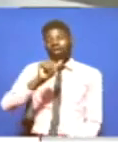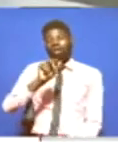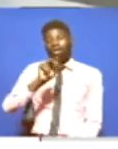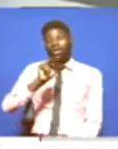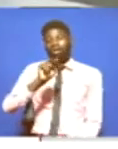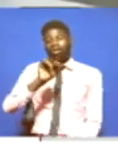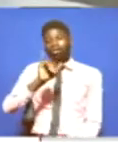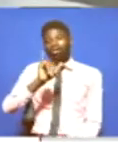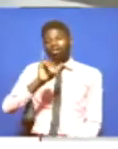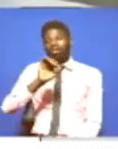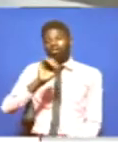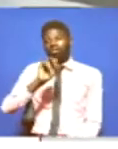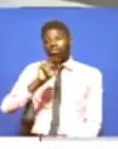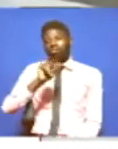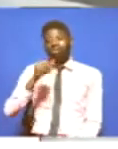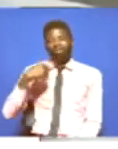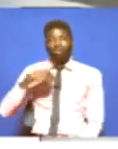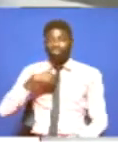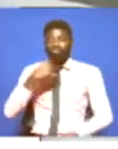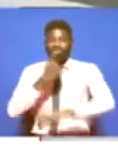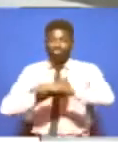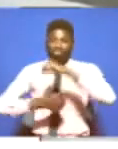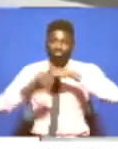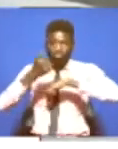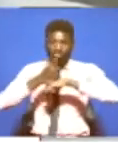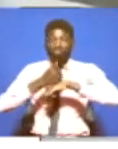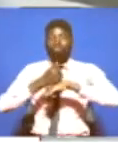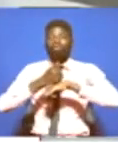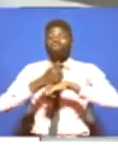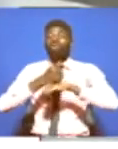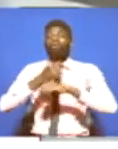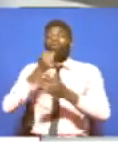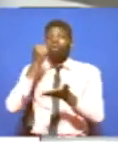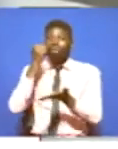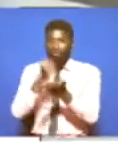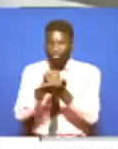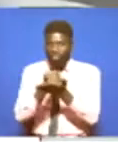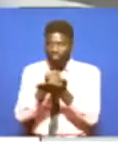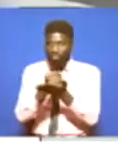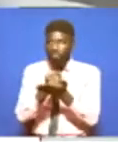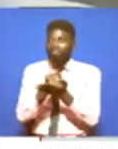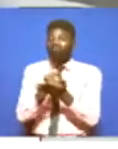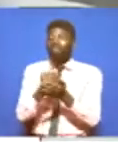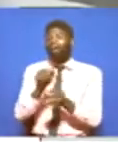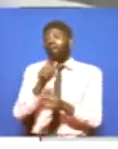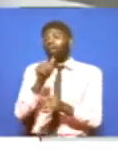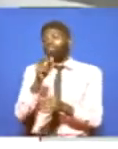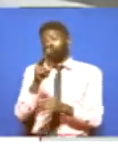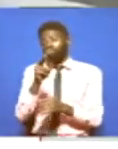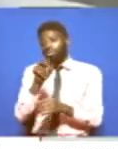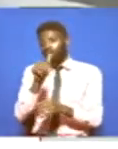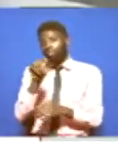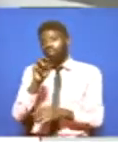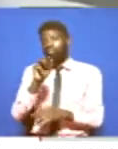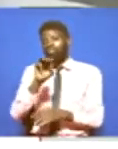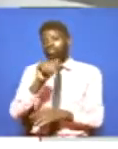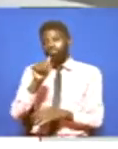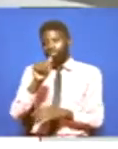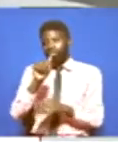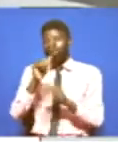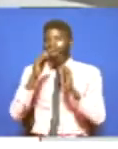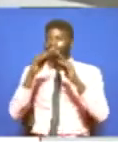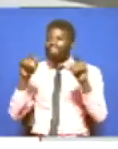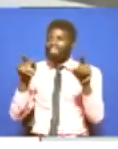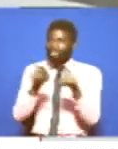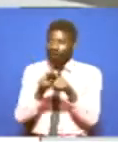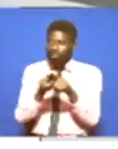established permanent office at Magezo Chambers and another office at Musa House next to Missing Lane Market.